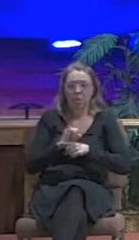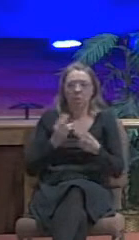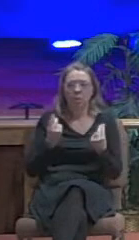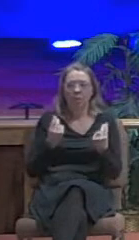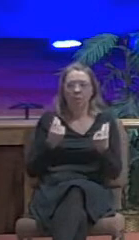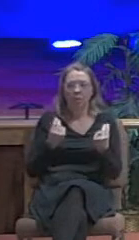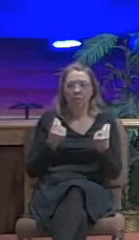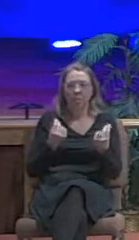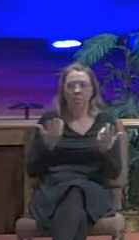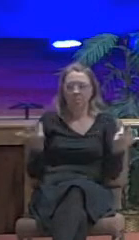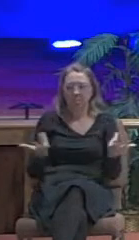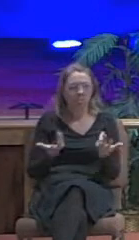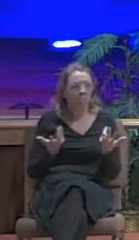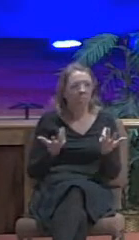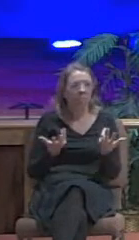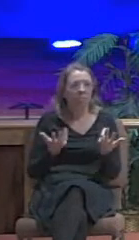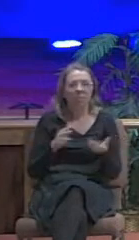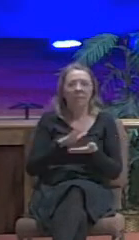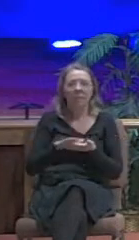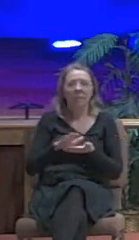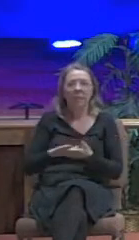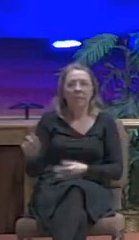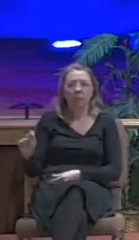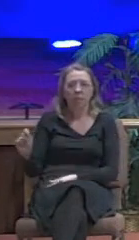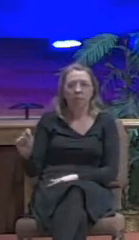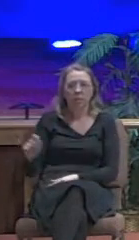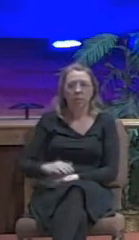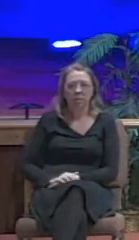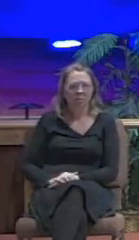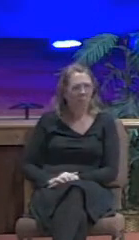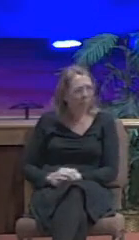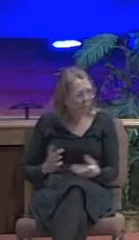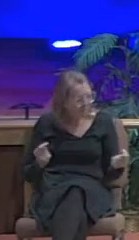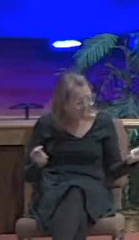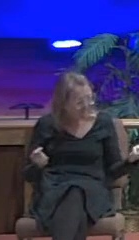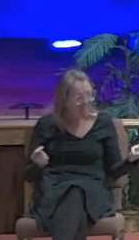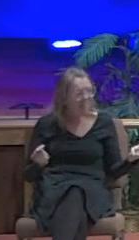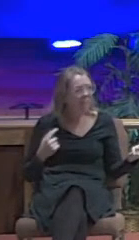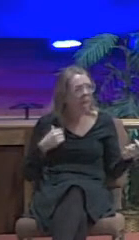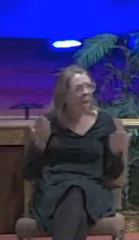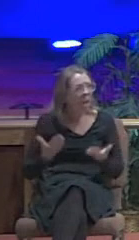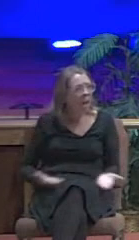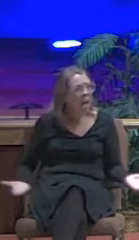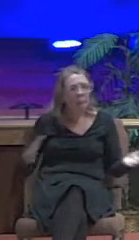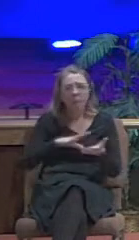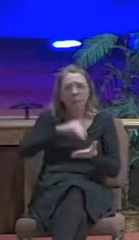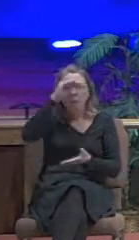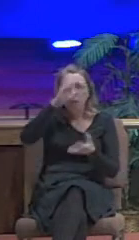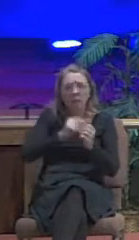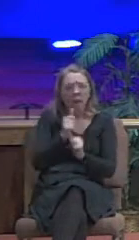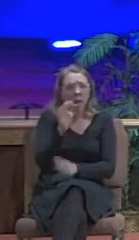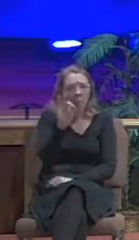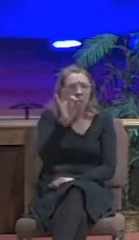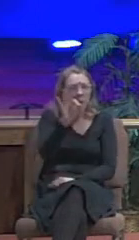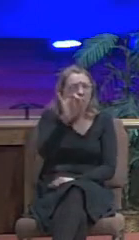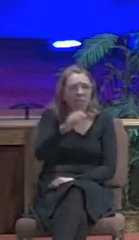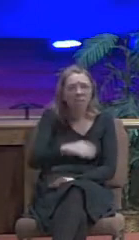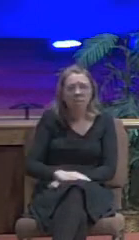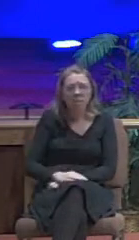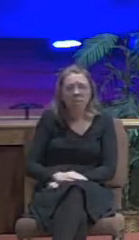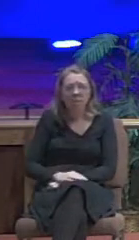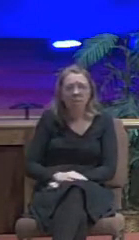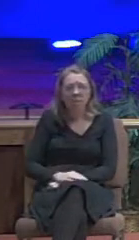Clean toilets. Said, are you kidding me? I'm here to learn how to preach. I'm here to learn how to pray. I'm here